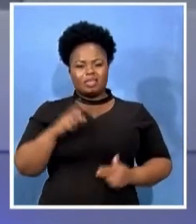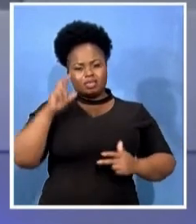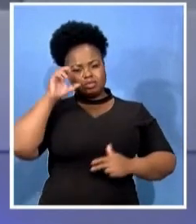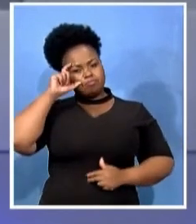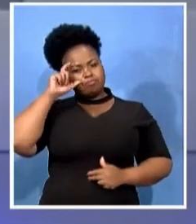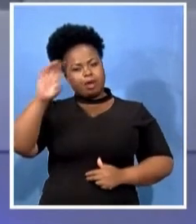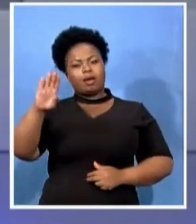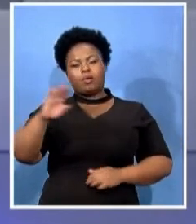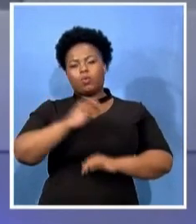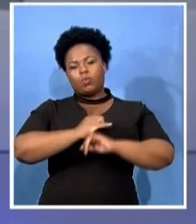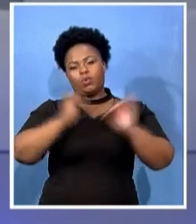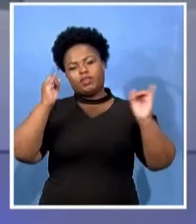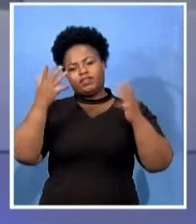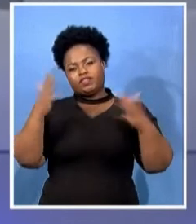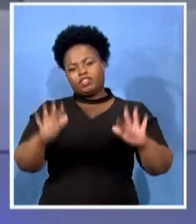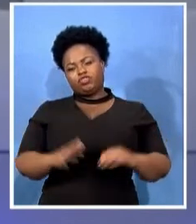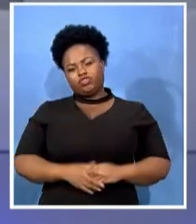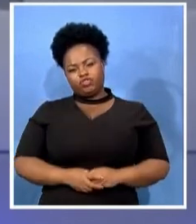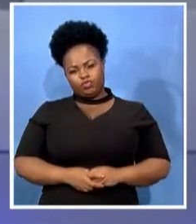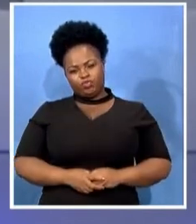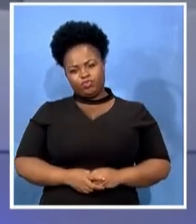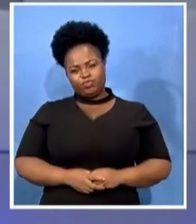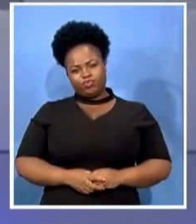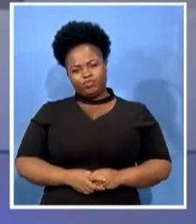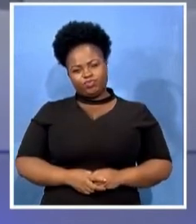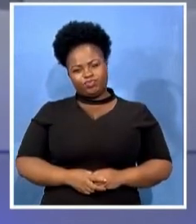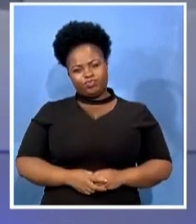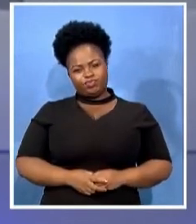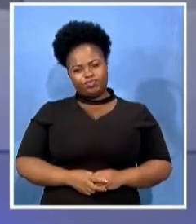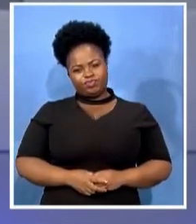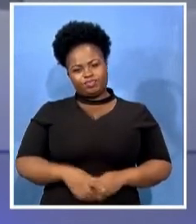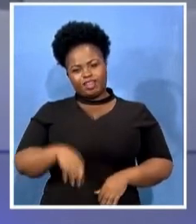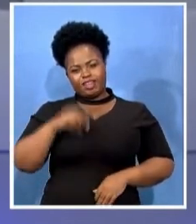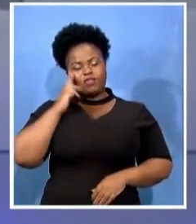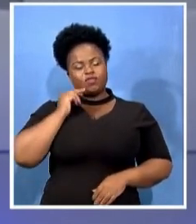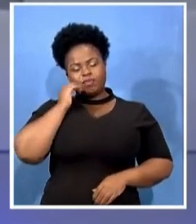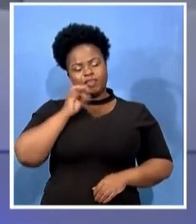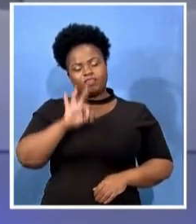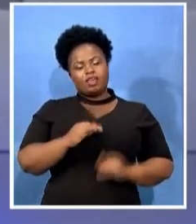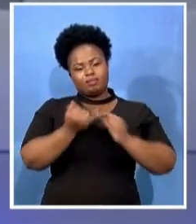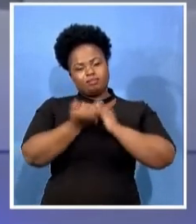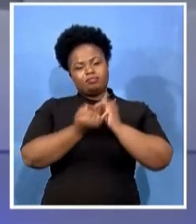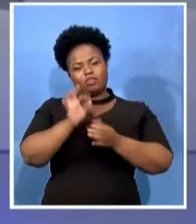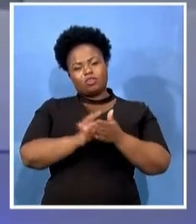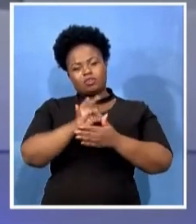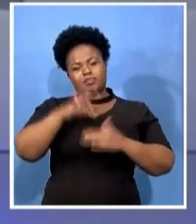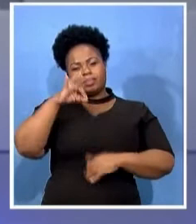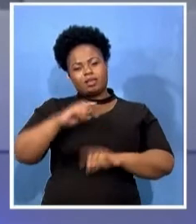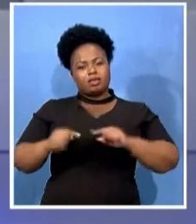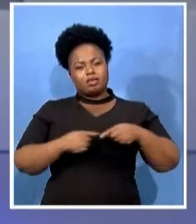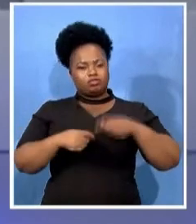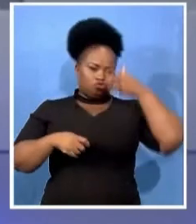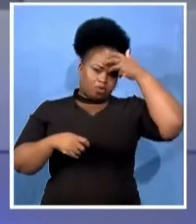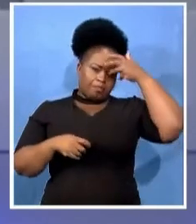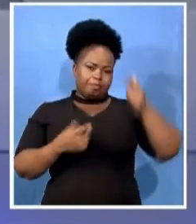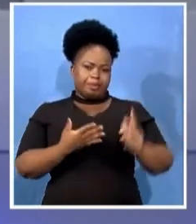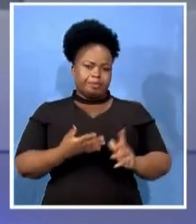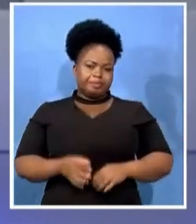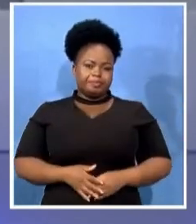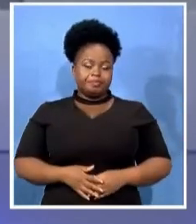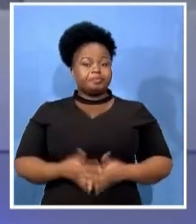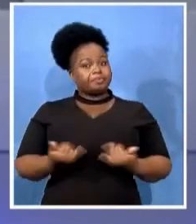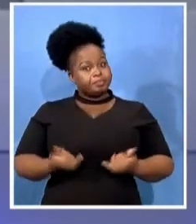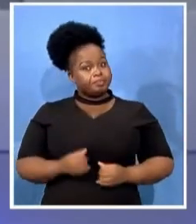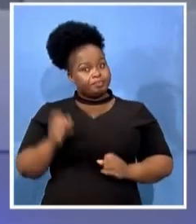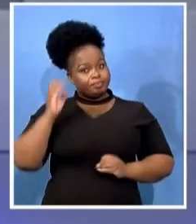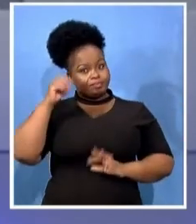the winner of the November 3rd contest against incumbent President Donald Trump. So we will bring you that